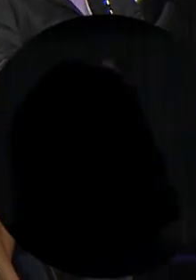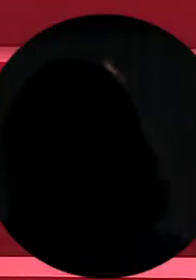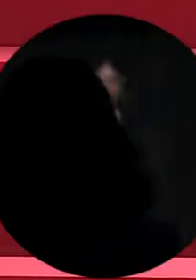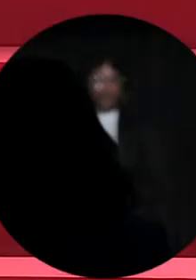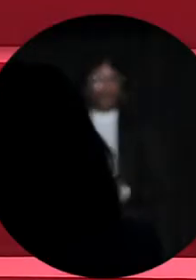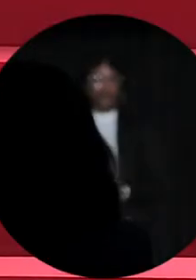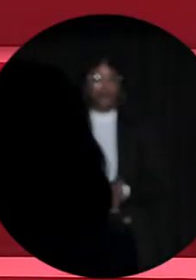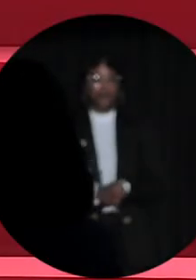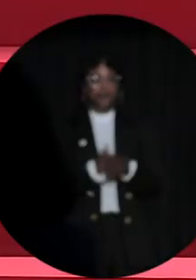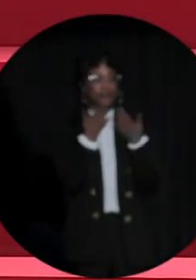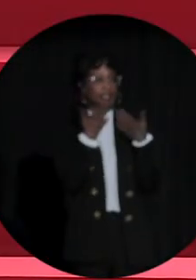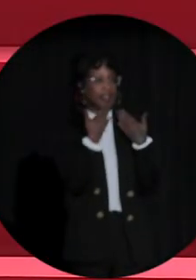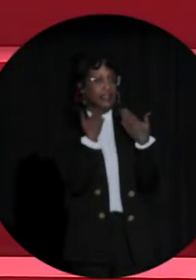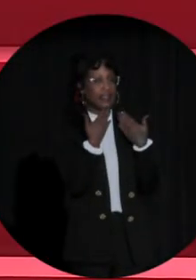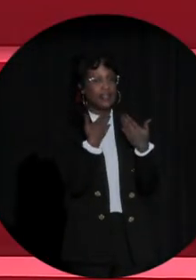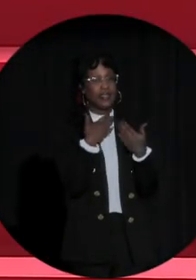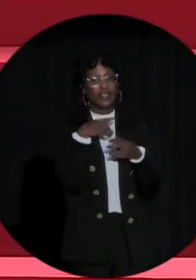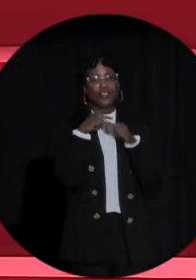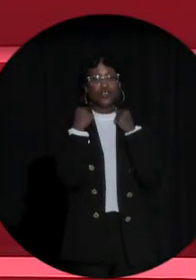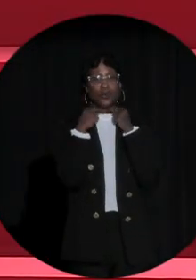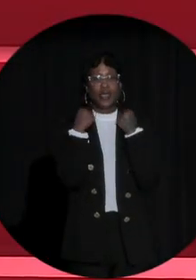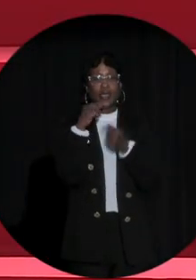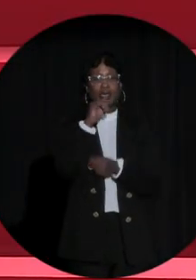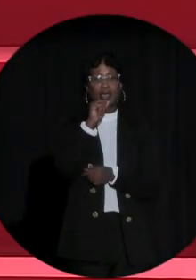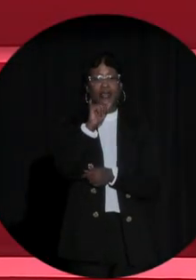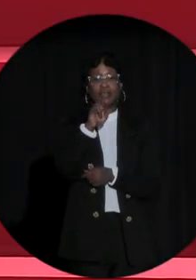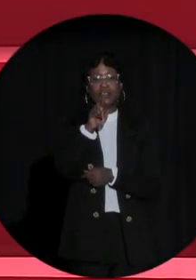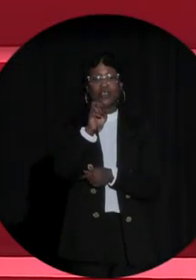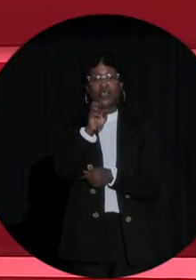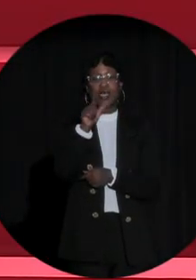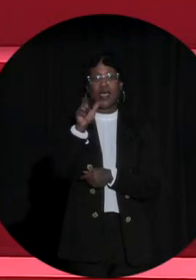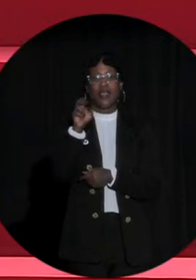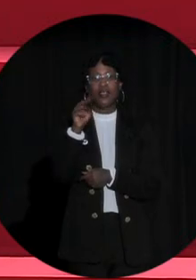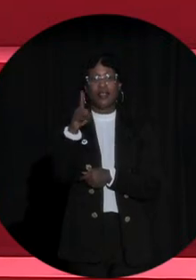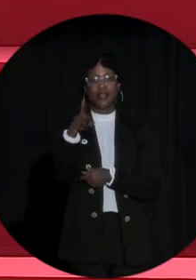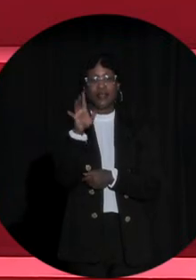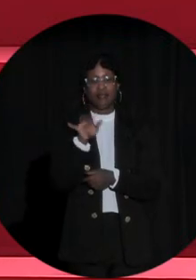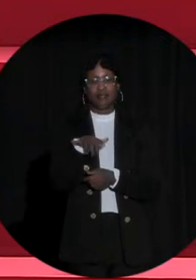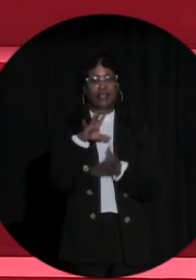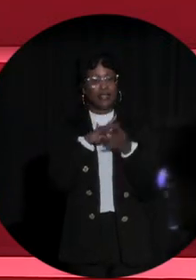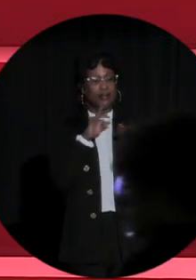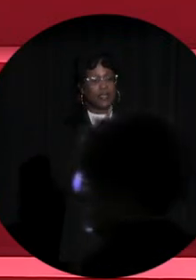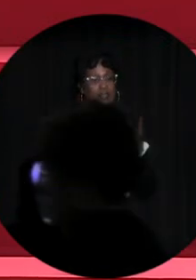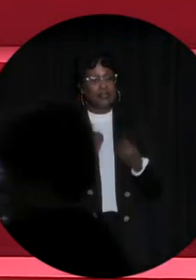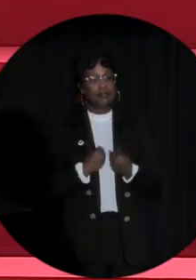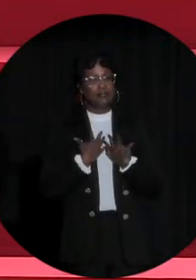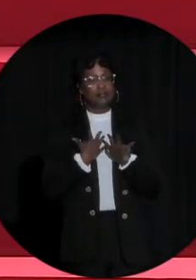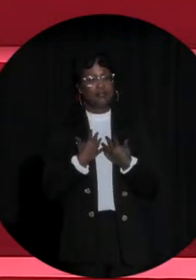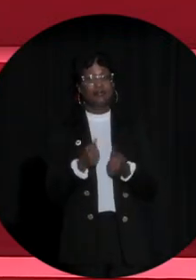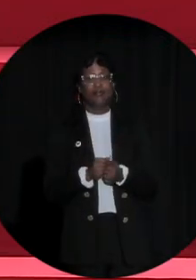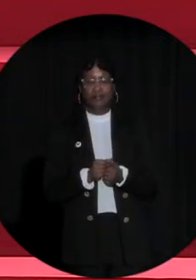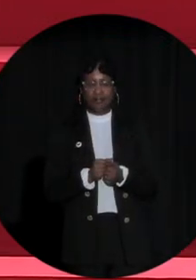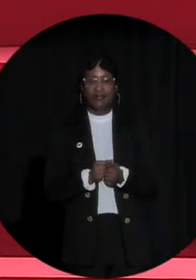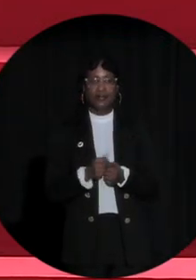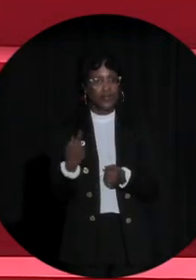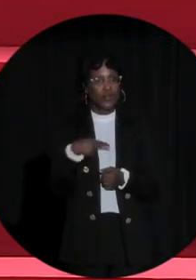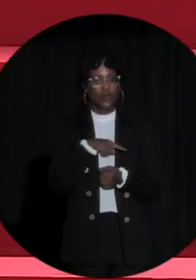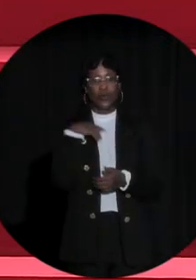Thank you, Pastor Ireland, for that message. Whew. Come this far by faith.